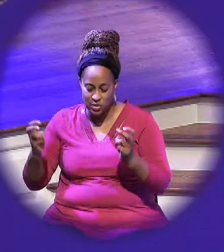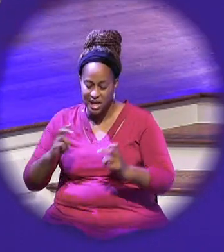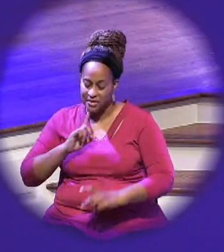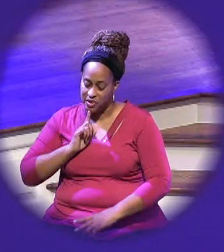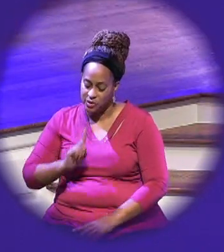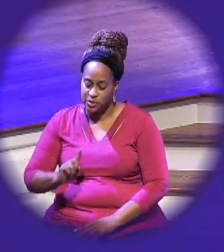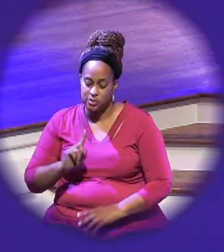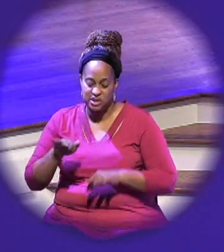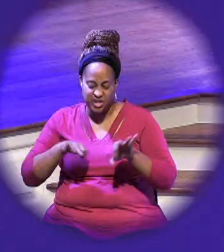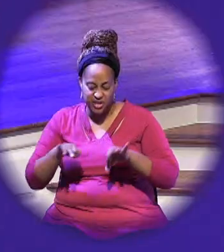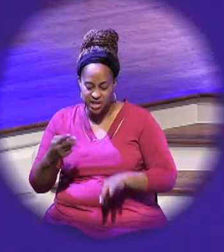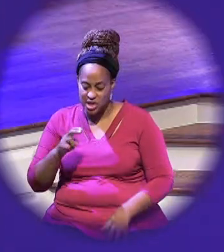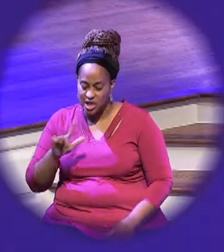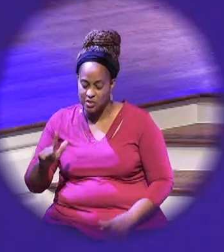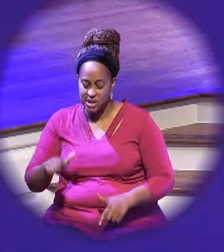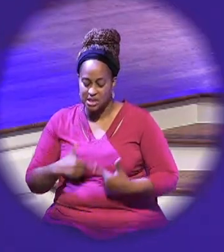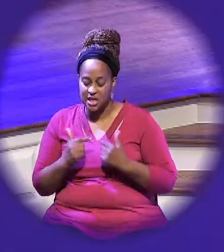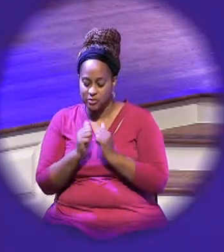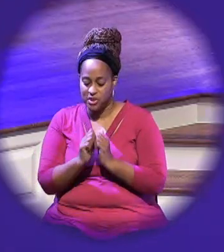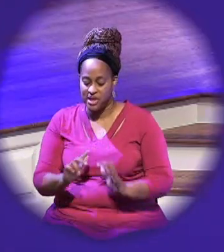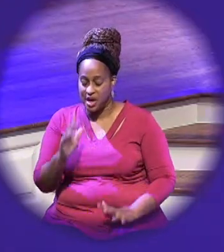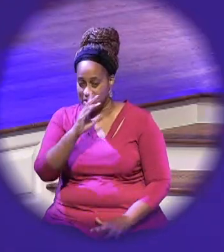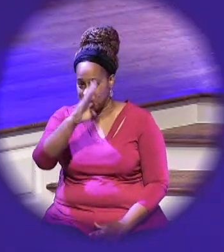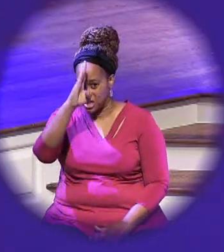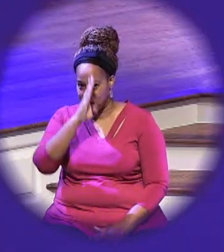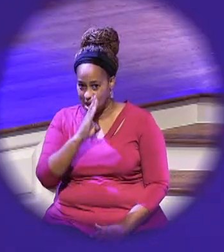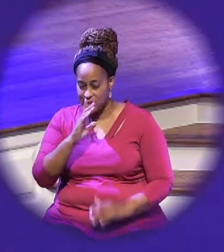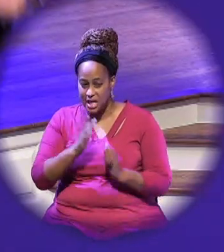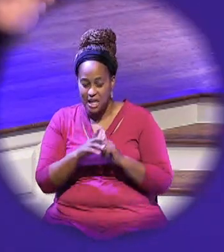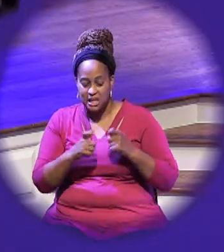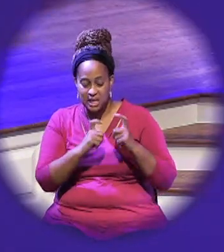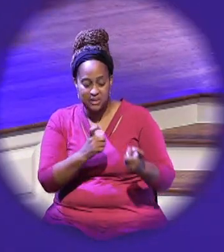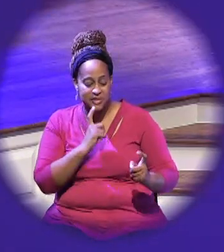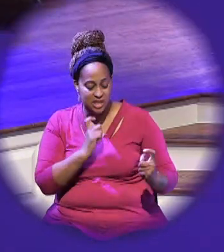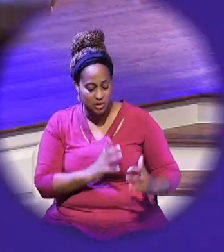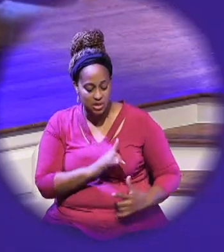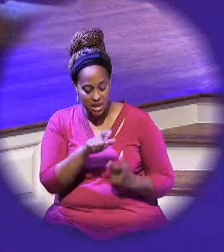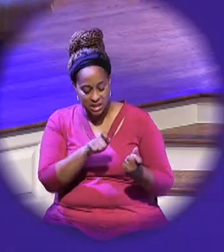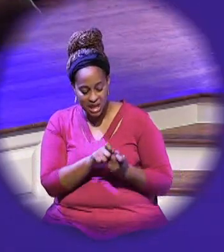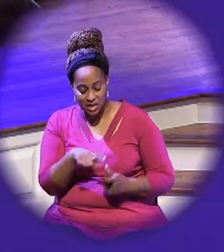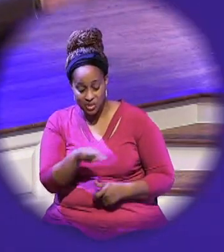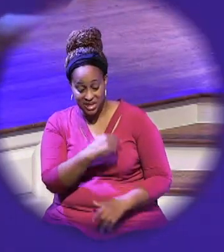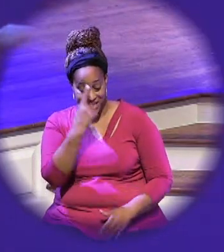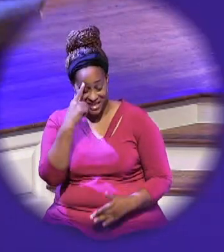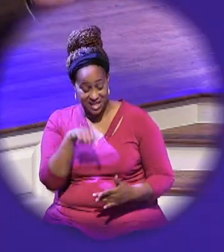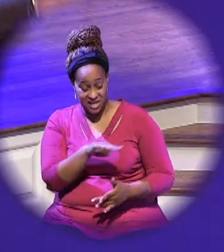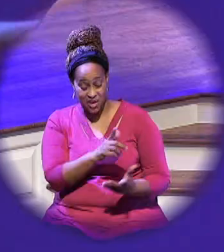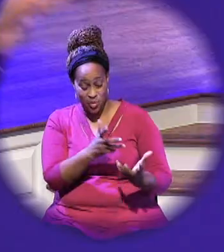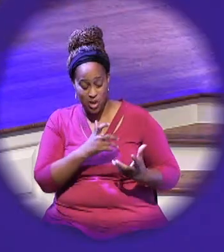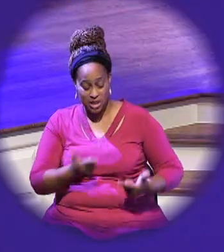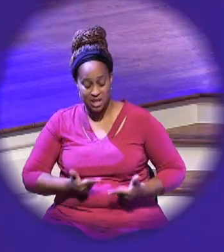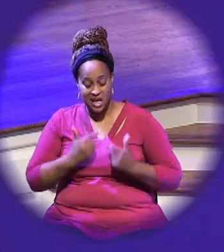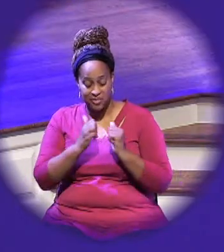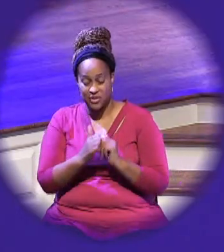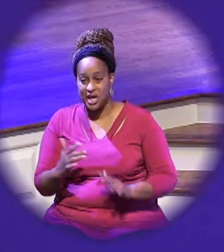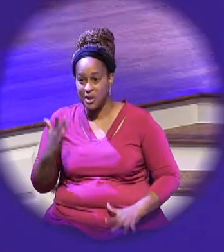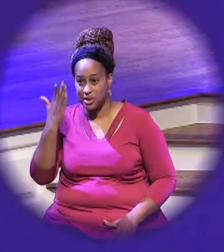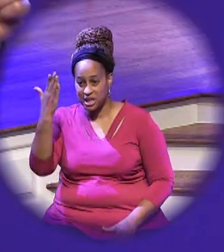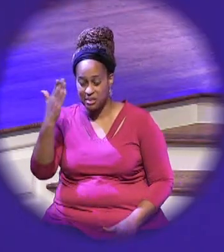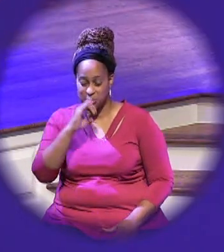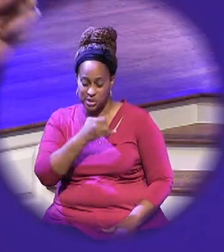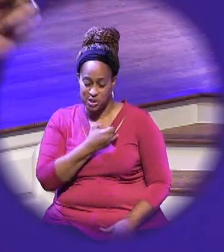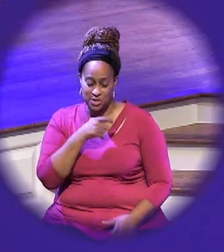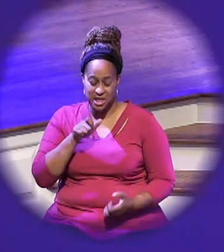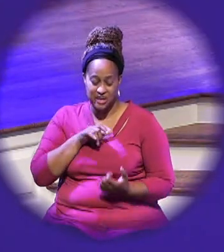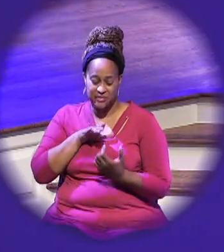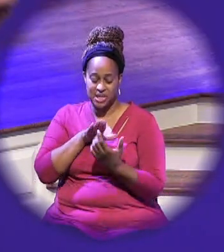definition of hell. It is life without God. It's where God gives sinners exactly what they think they want, life without him. But when Jonah came